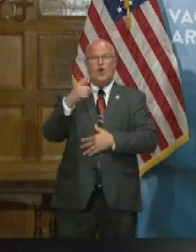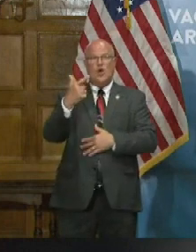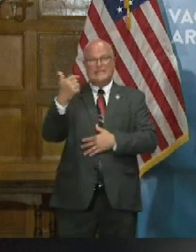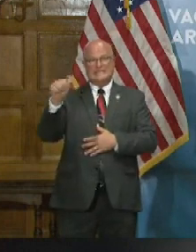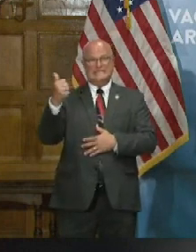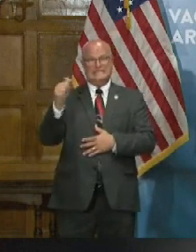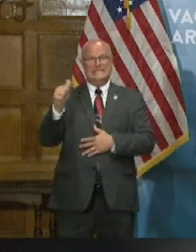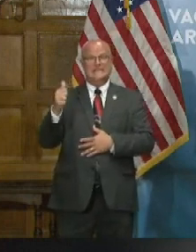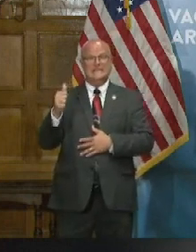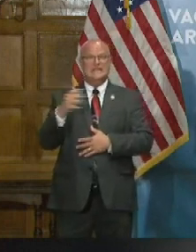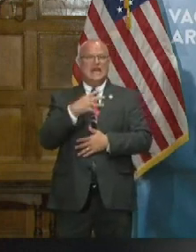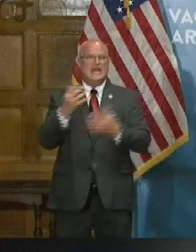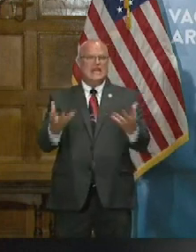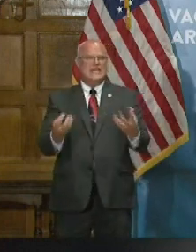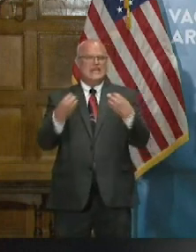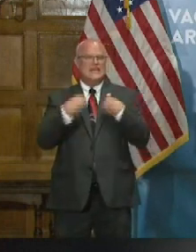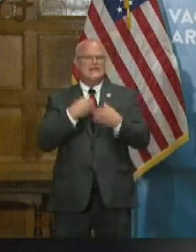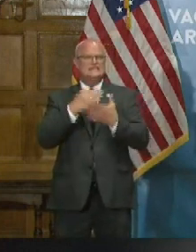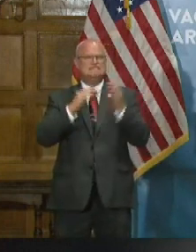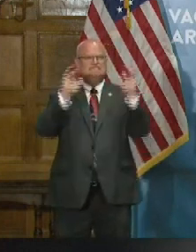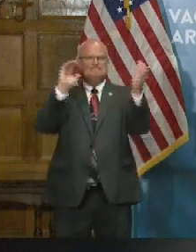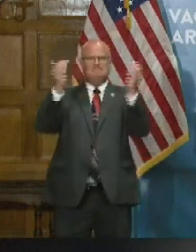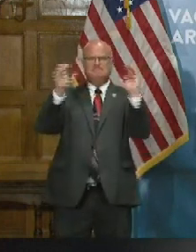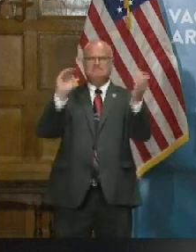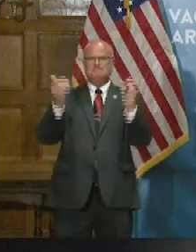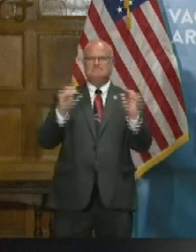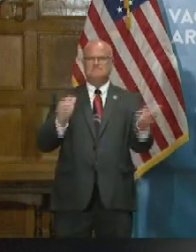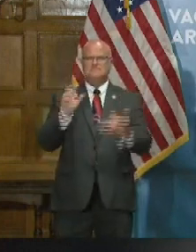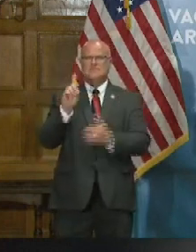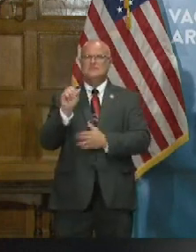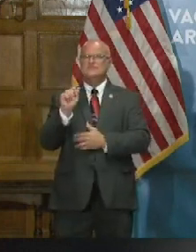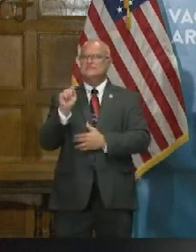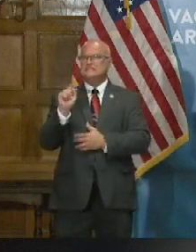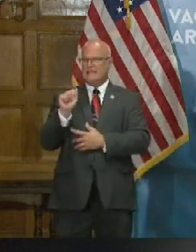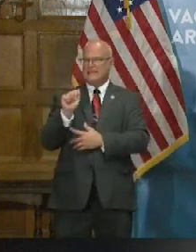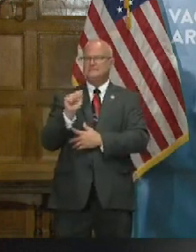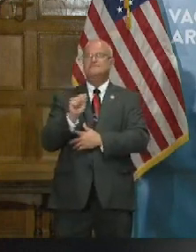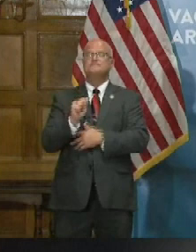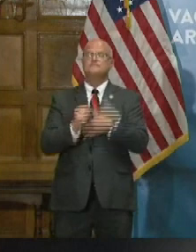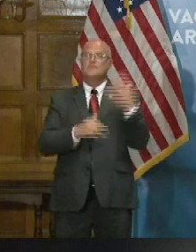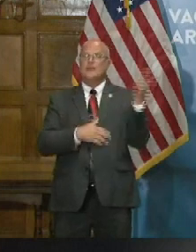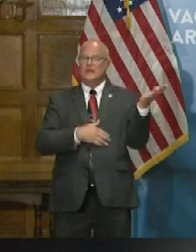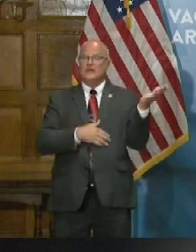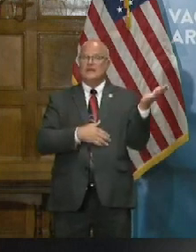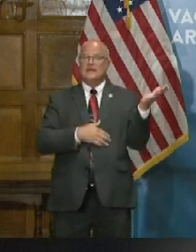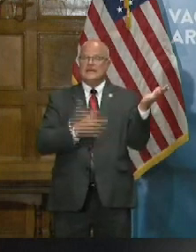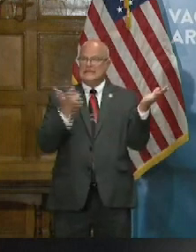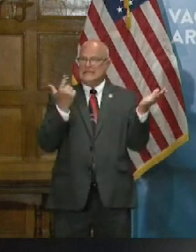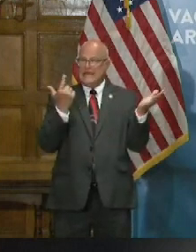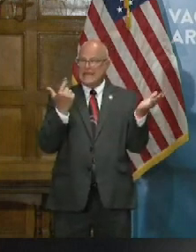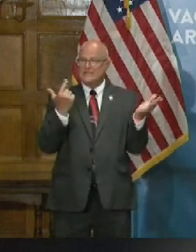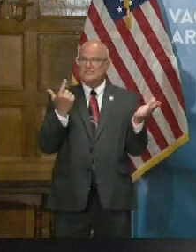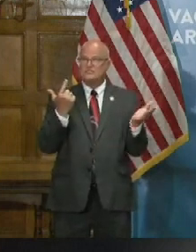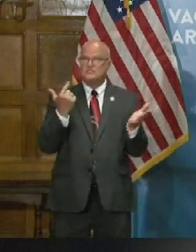10th, and it gives us some comparative data. And so you can see last